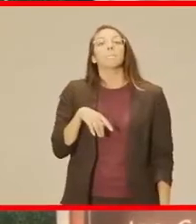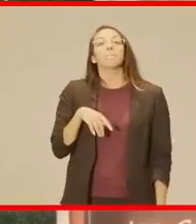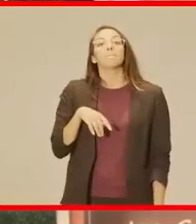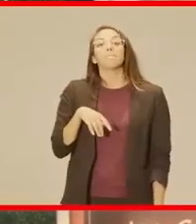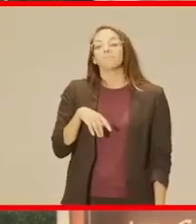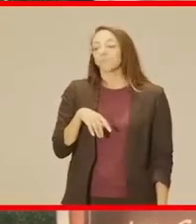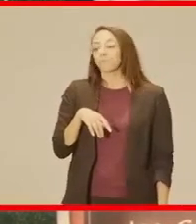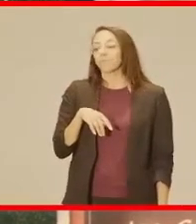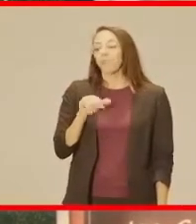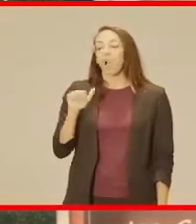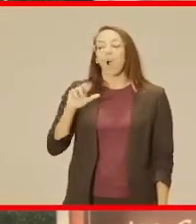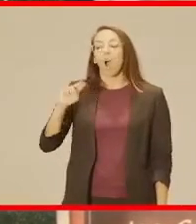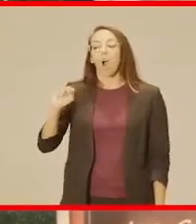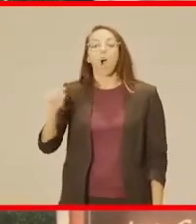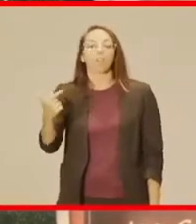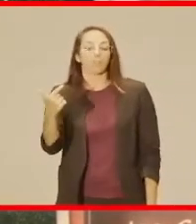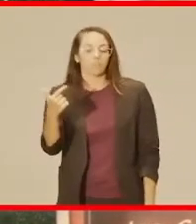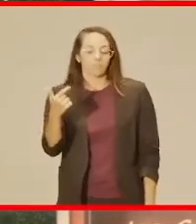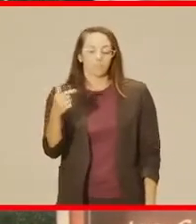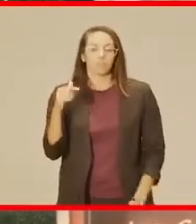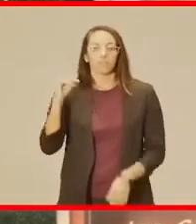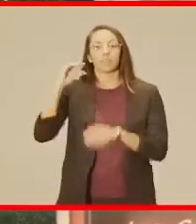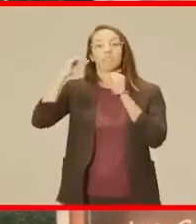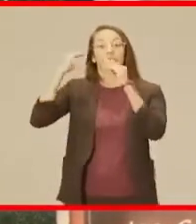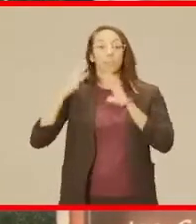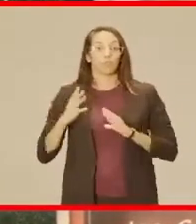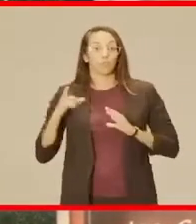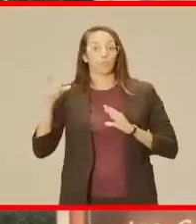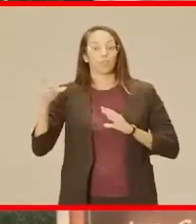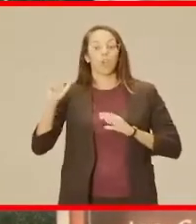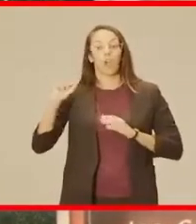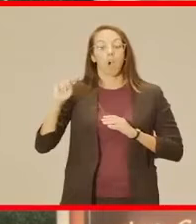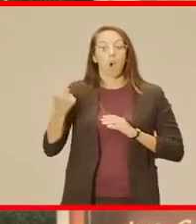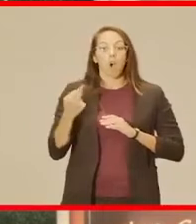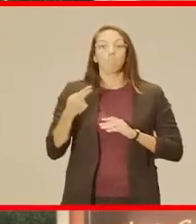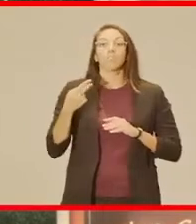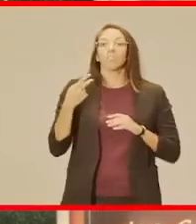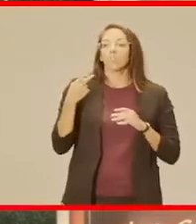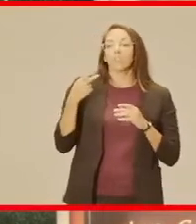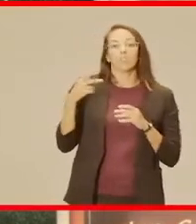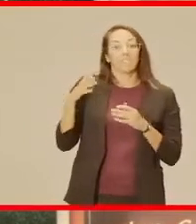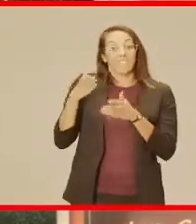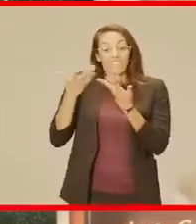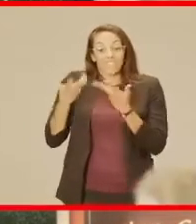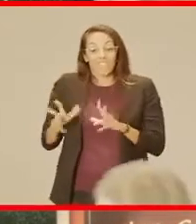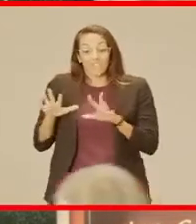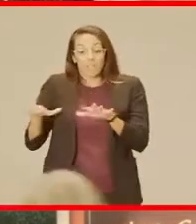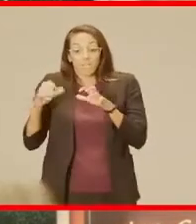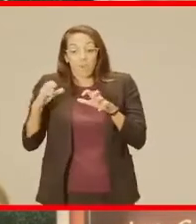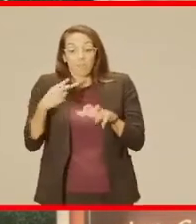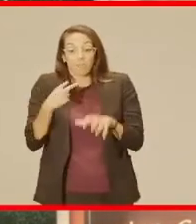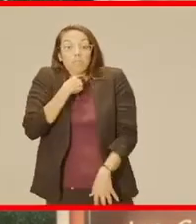in that series, he gets thawed after being frozen in ice for a long time.